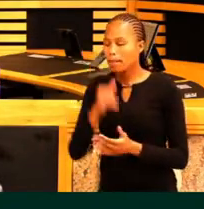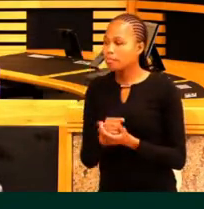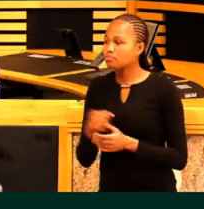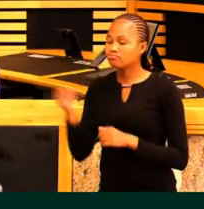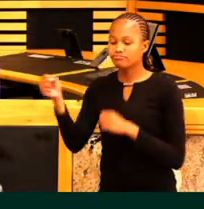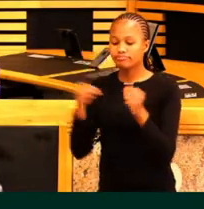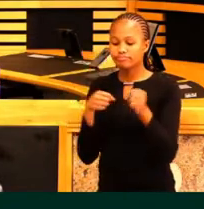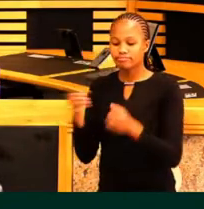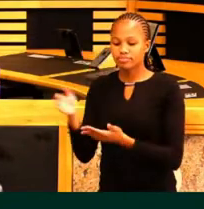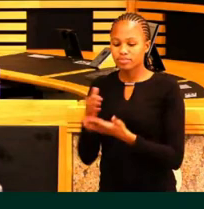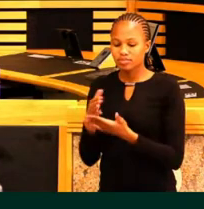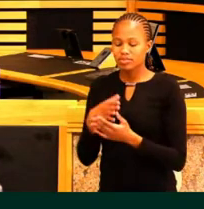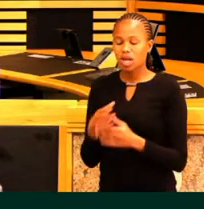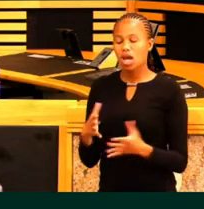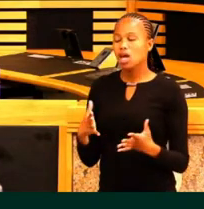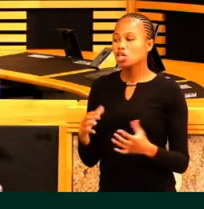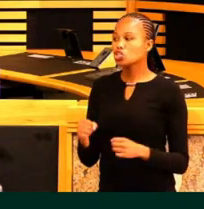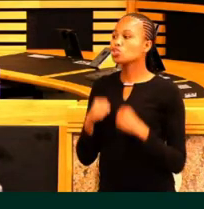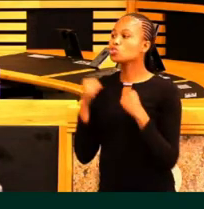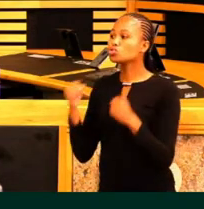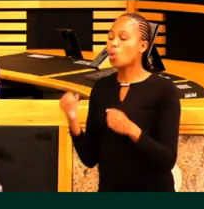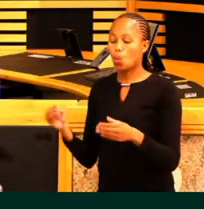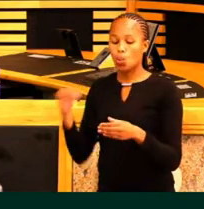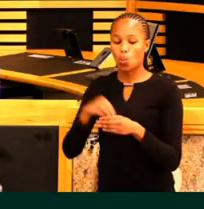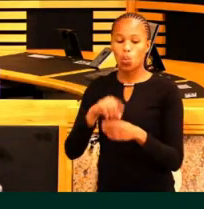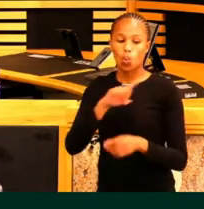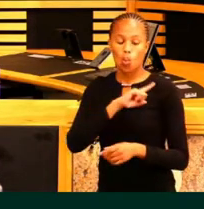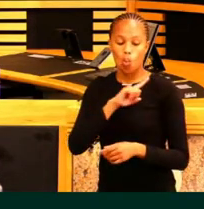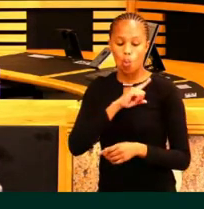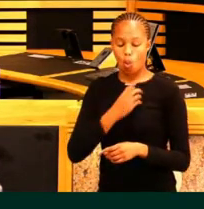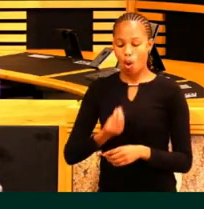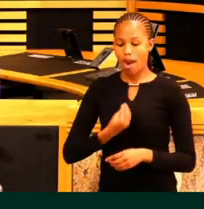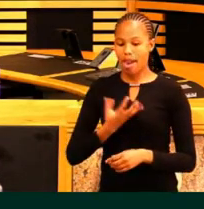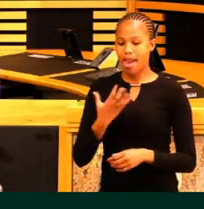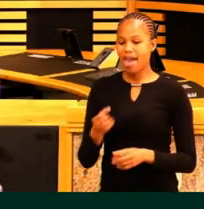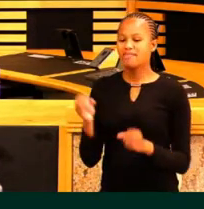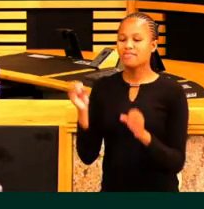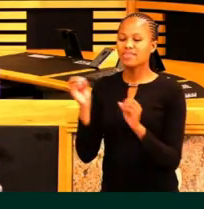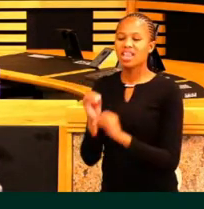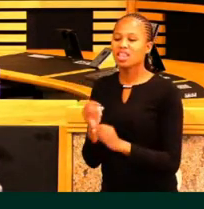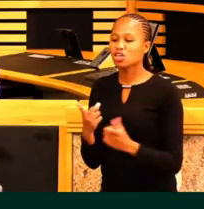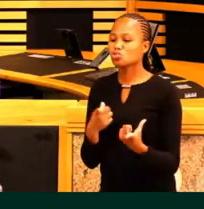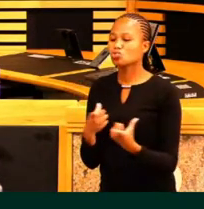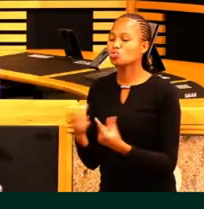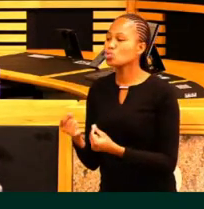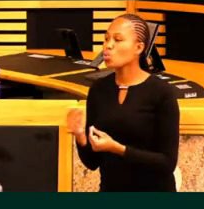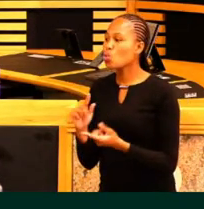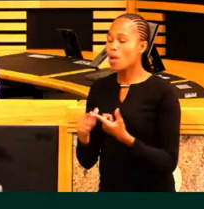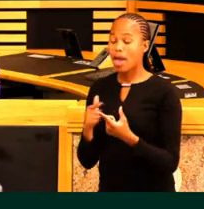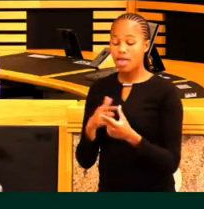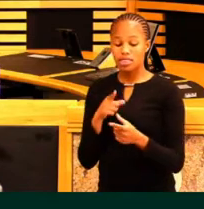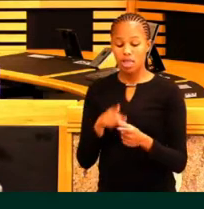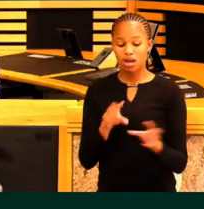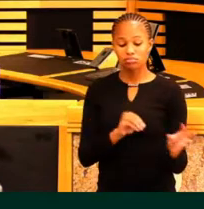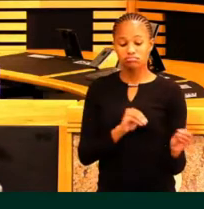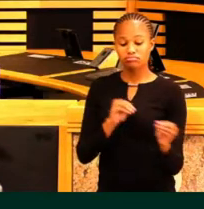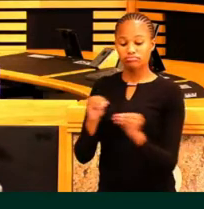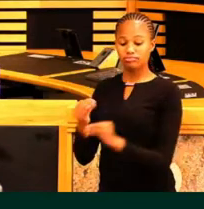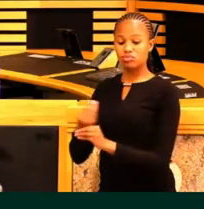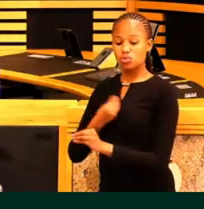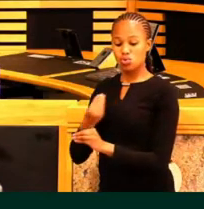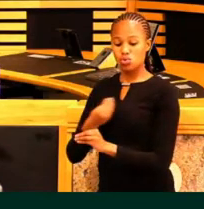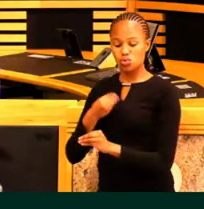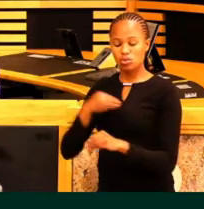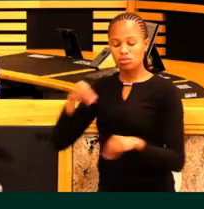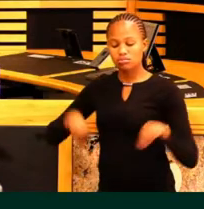is a very strong contributor because young people have nothing to do it then results to the youth to be